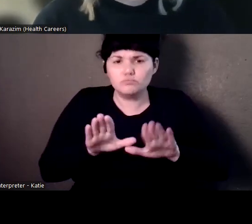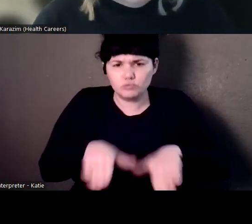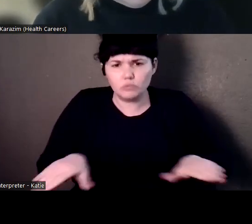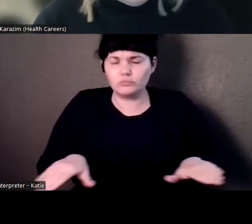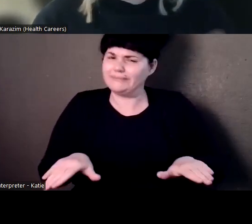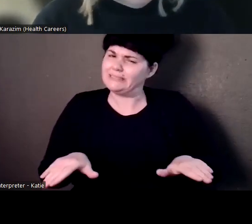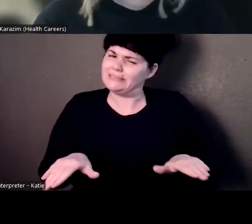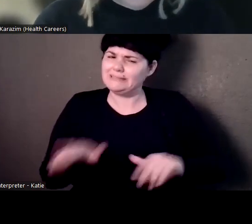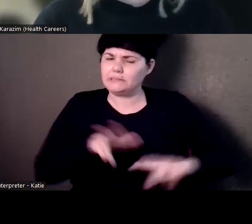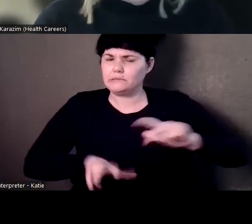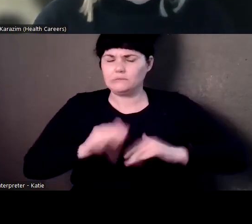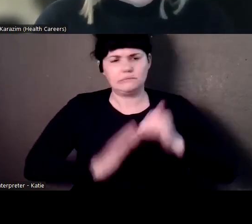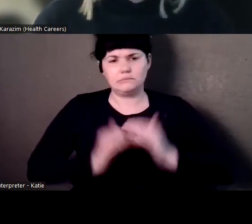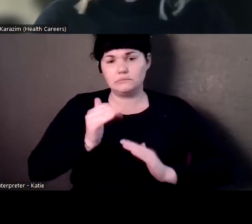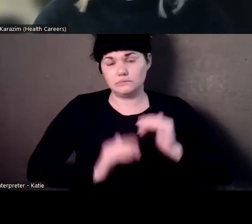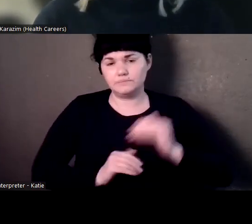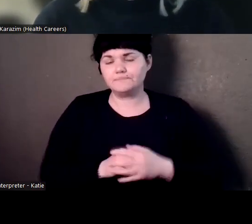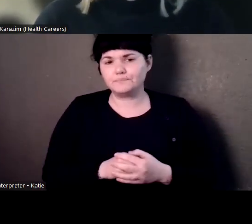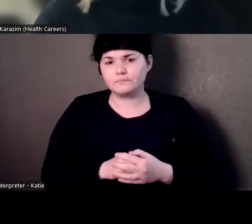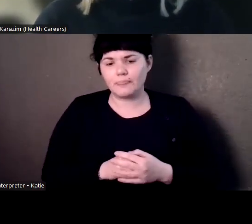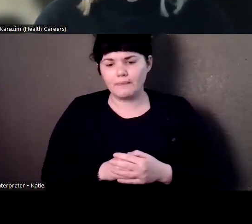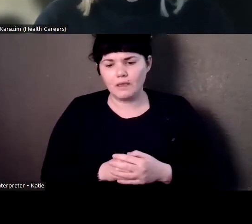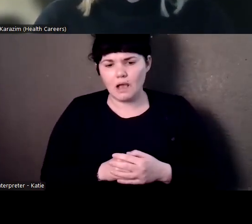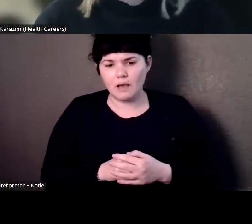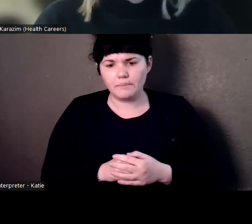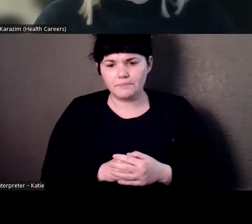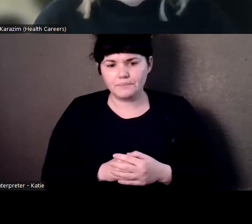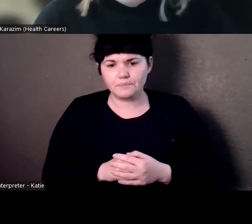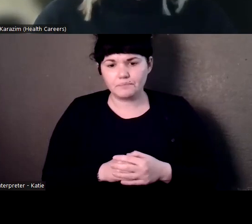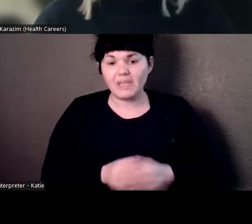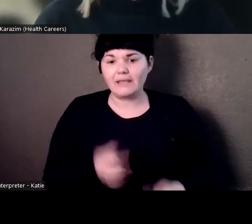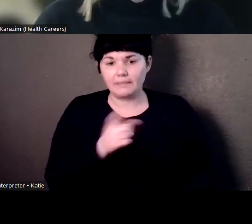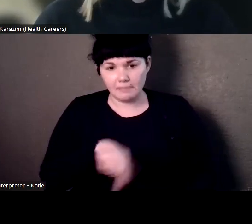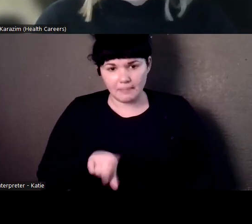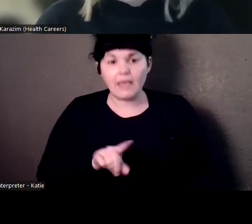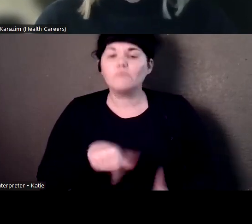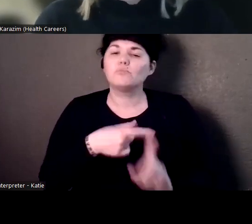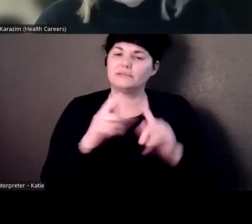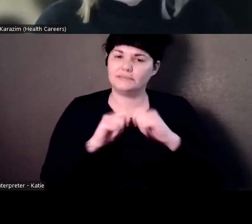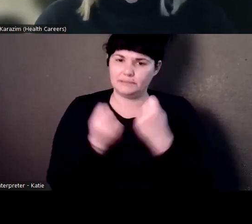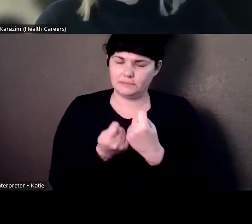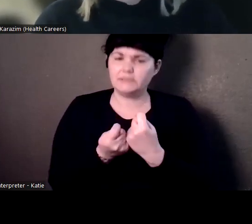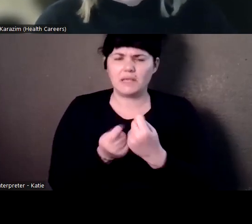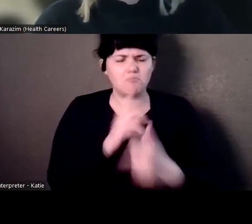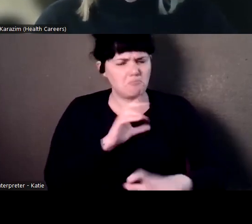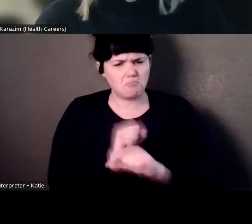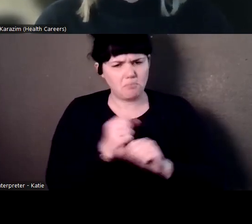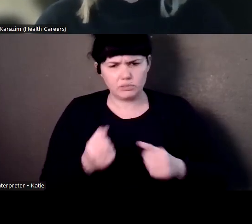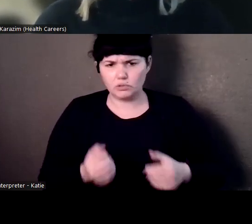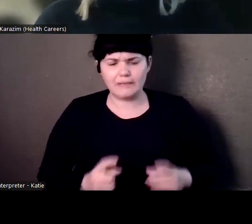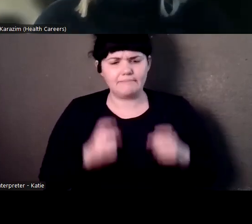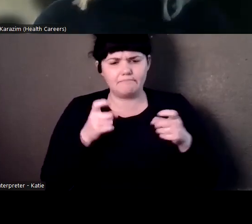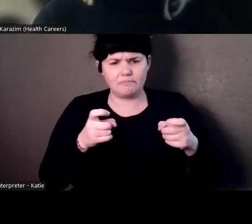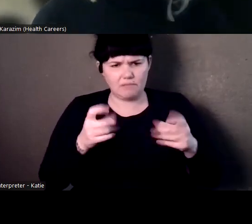they along with the team were able to absolutely provide very high quality care to